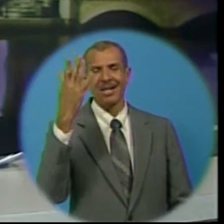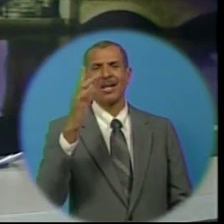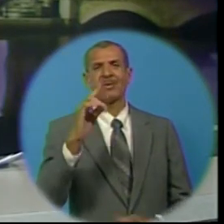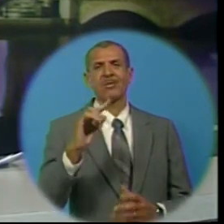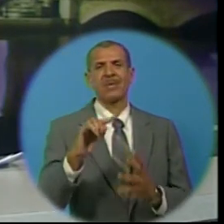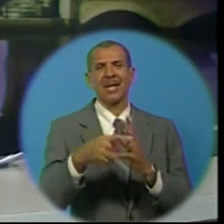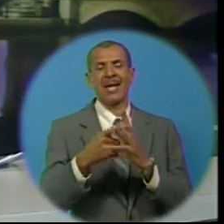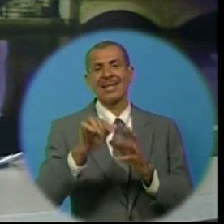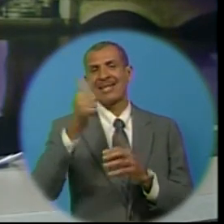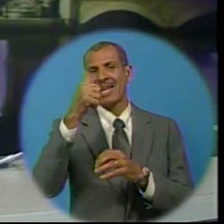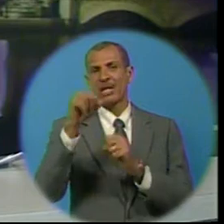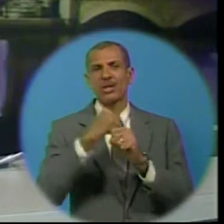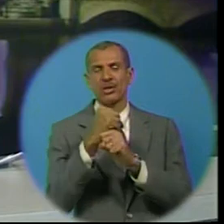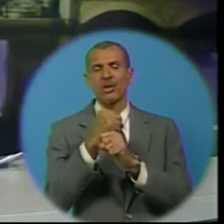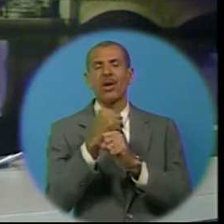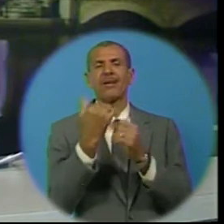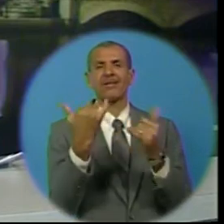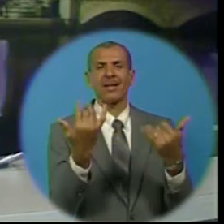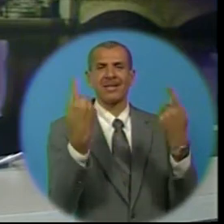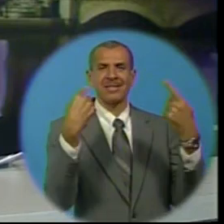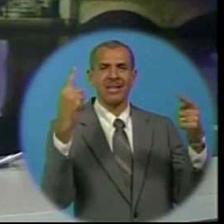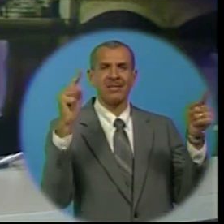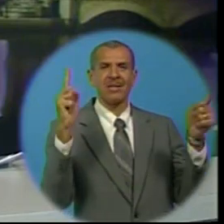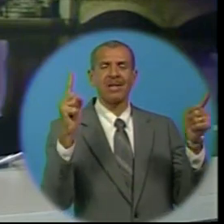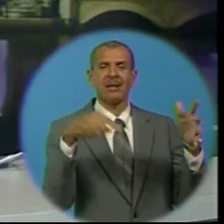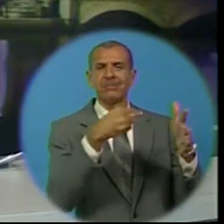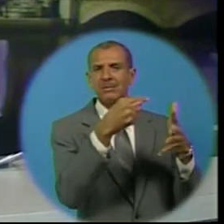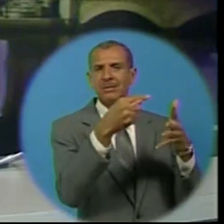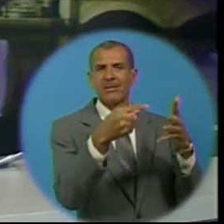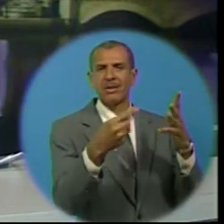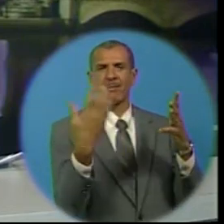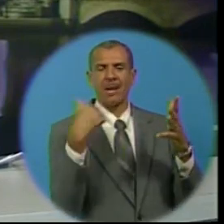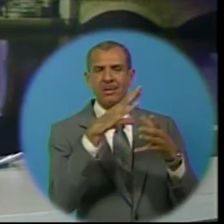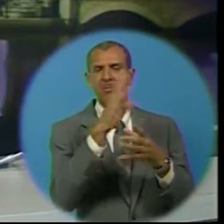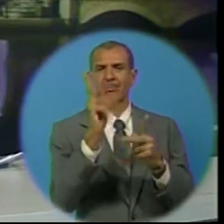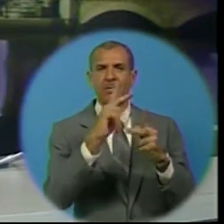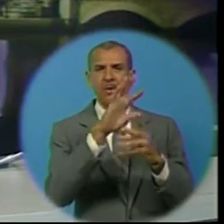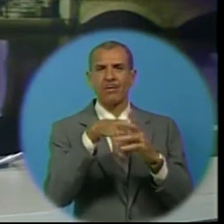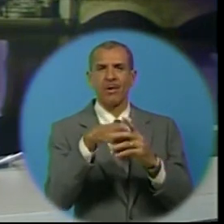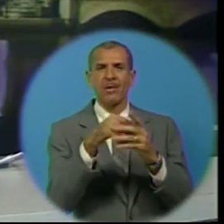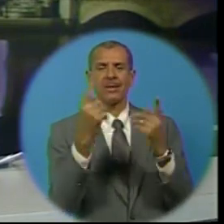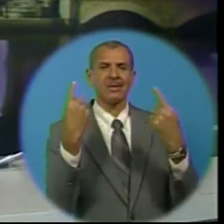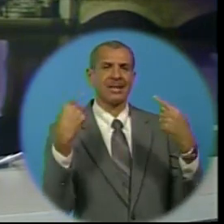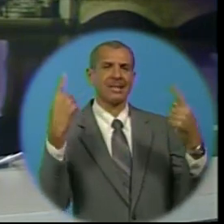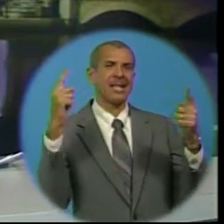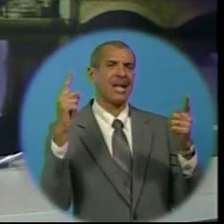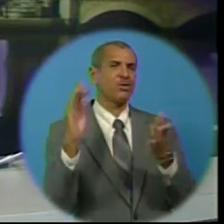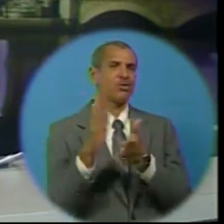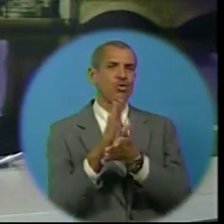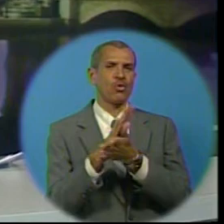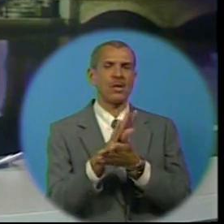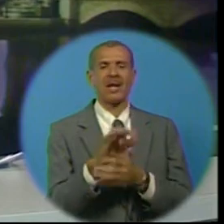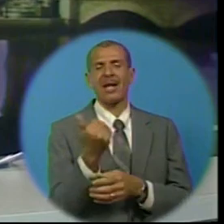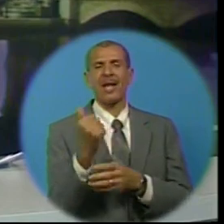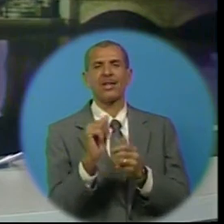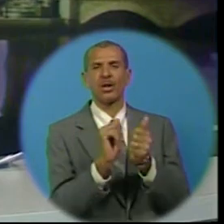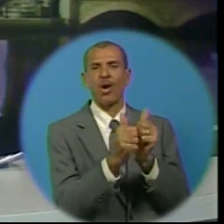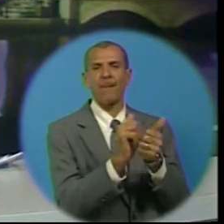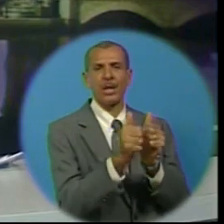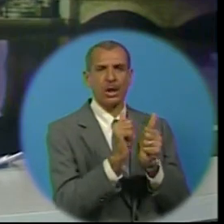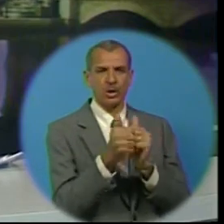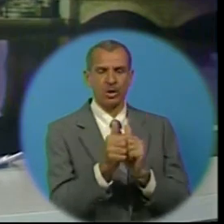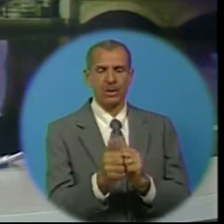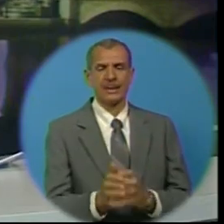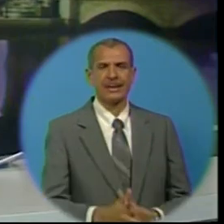ago, and he says it's been successful as several of the past participants have excelled at their schools as well as in other